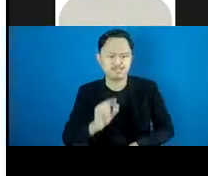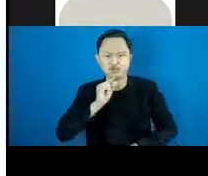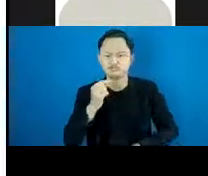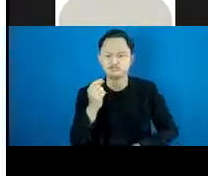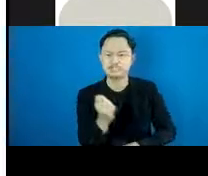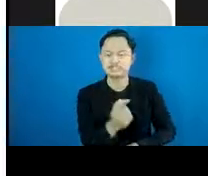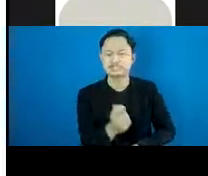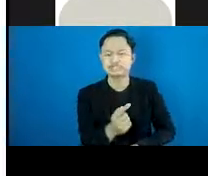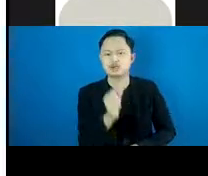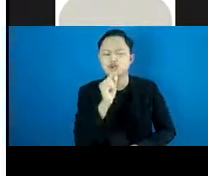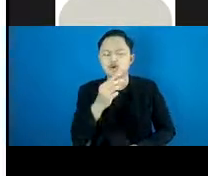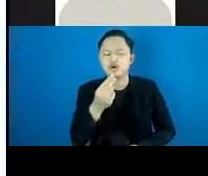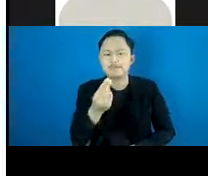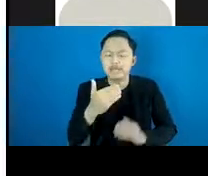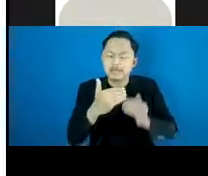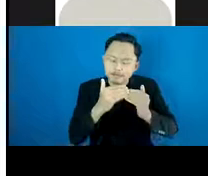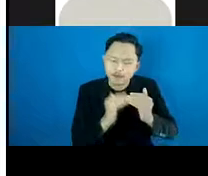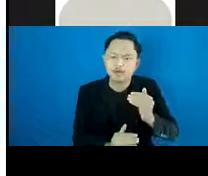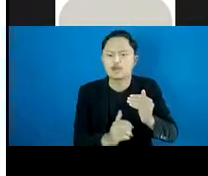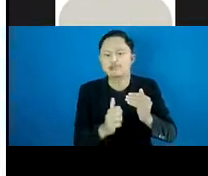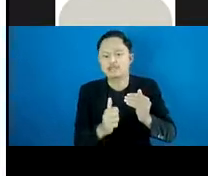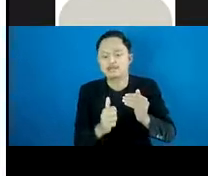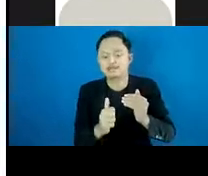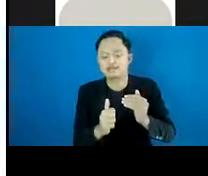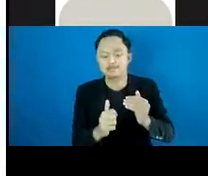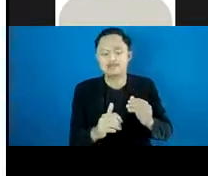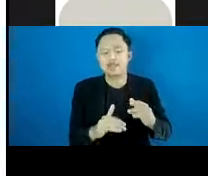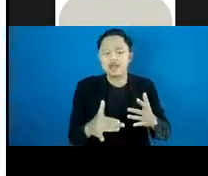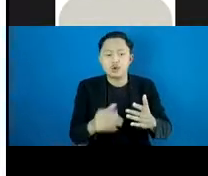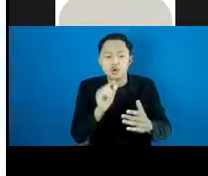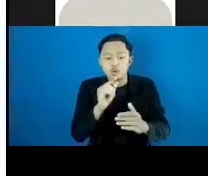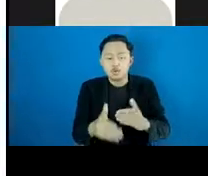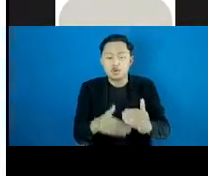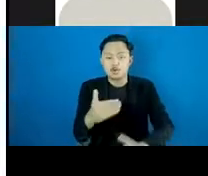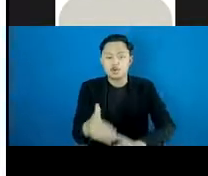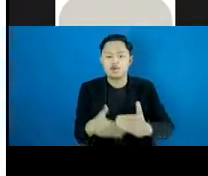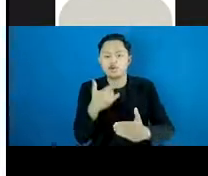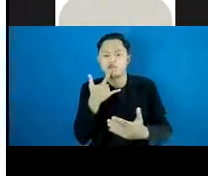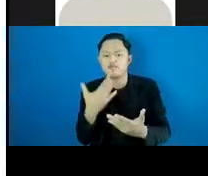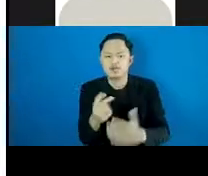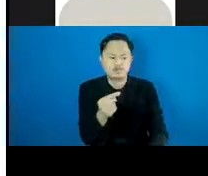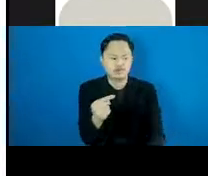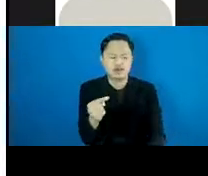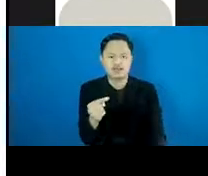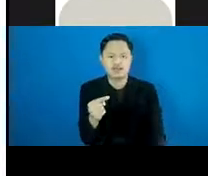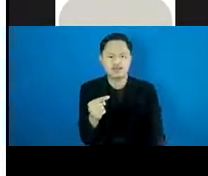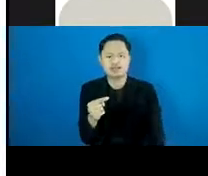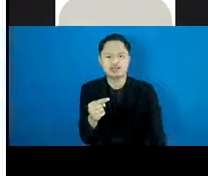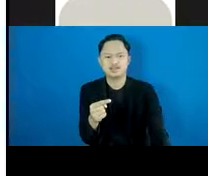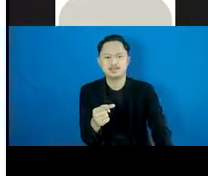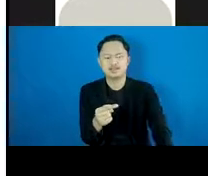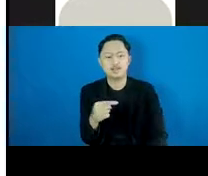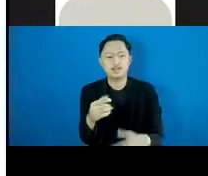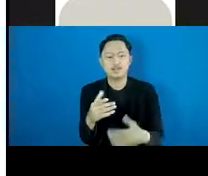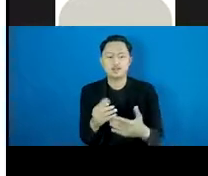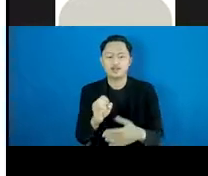cost reduction can amount to almost $300 million, then the operator is reduced, the task for the operator is reduced by